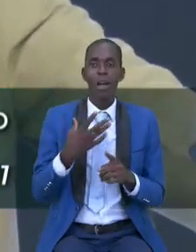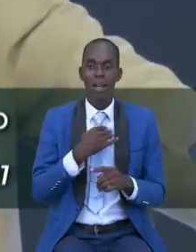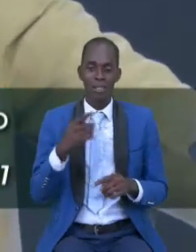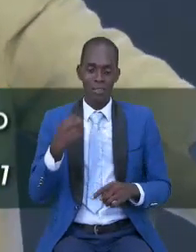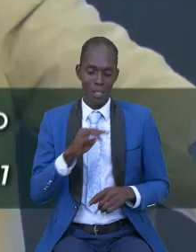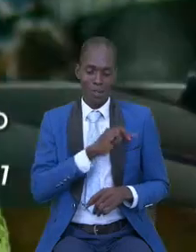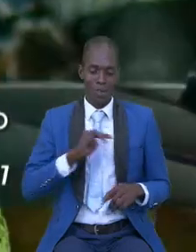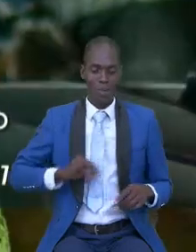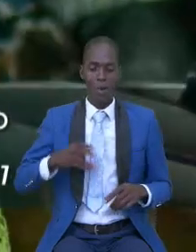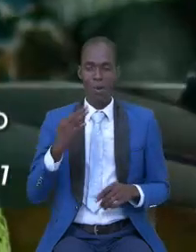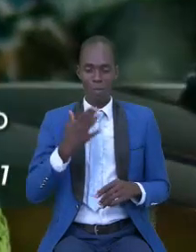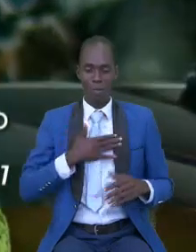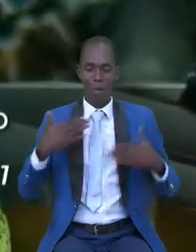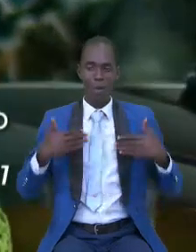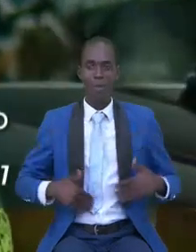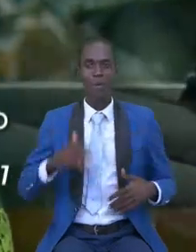will be healed.